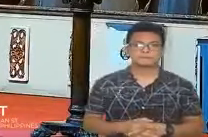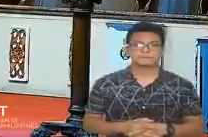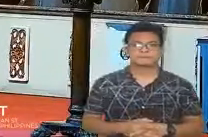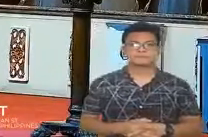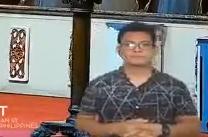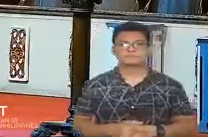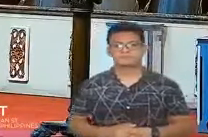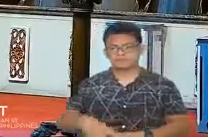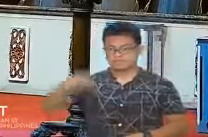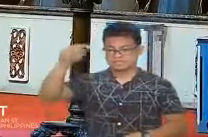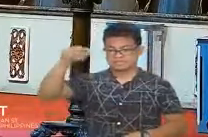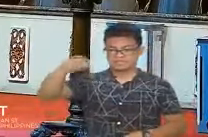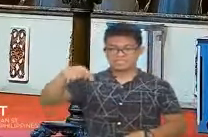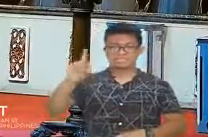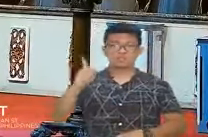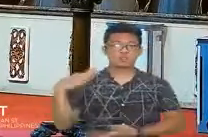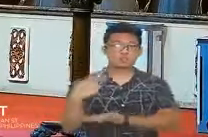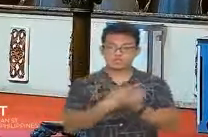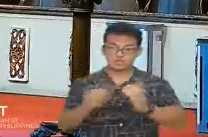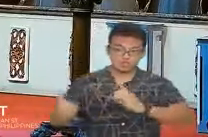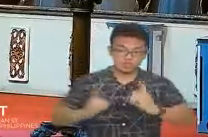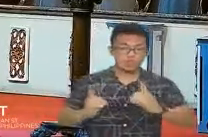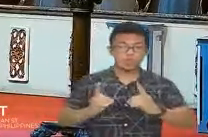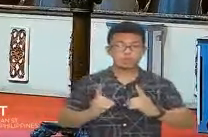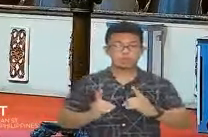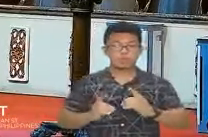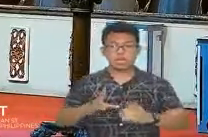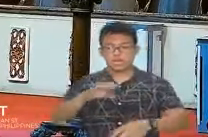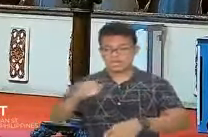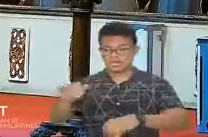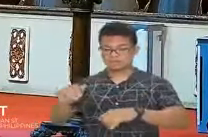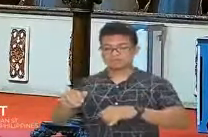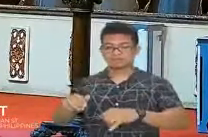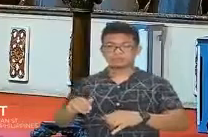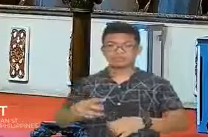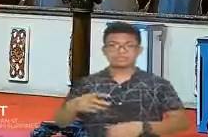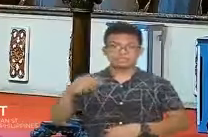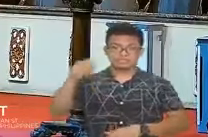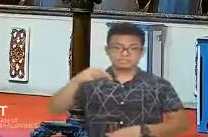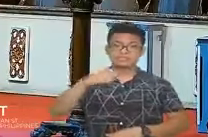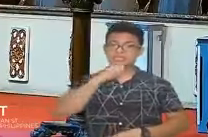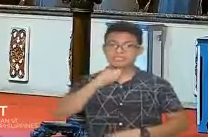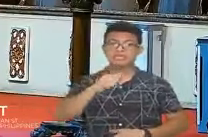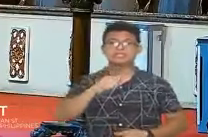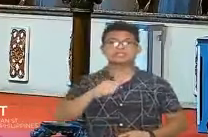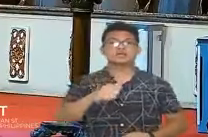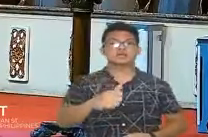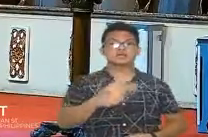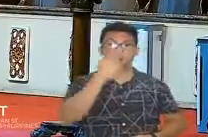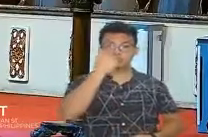carefully. Dili ni tumutumo. Don't set an offense. We are fighting falsehood.